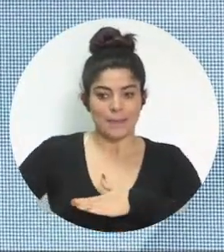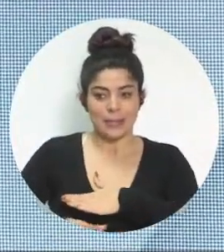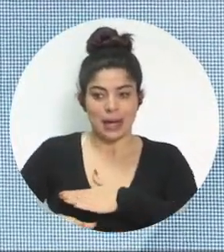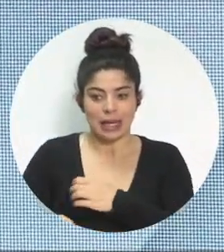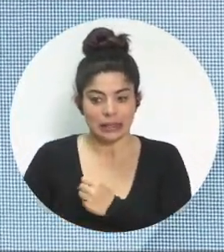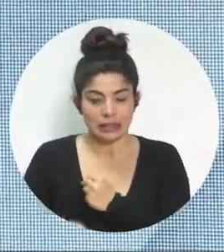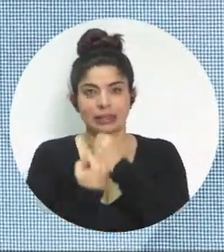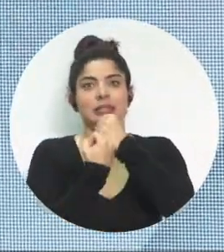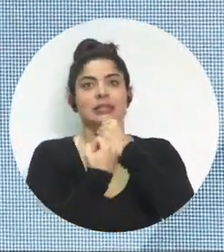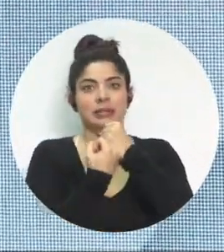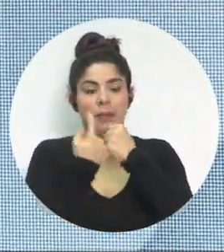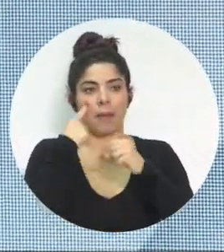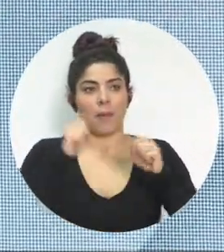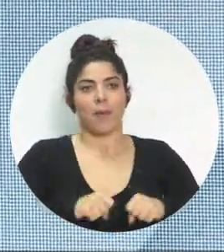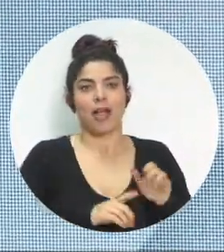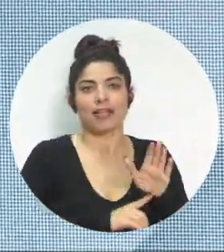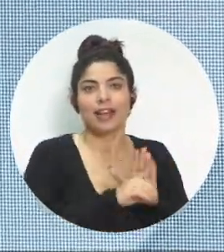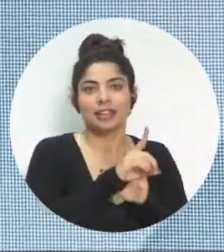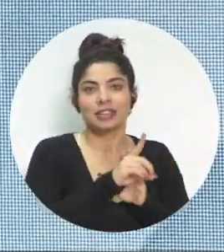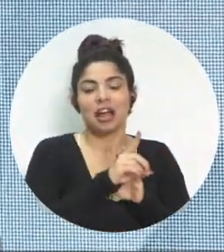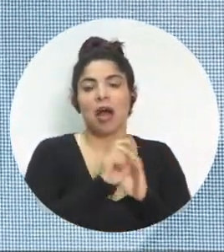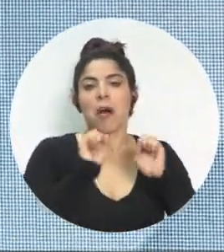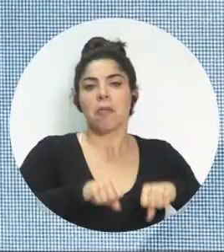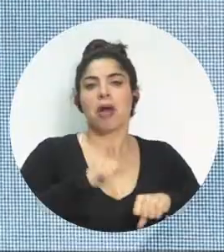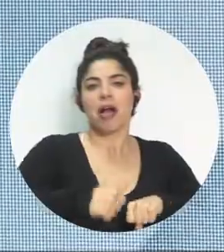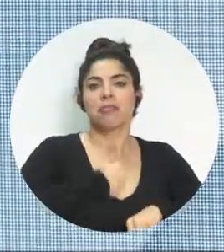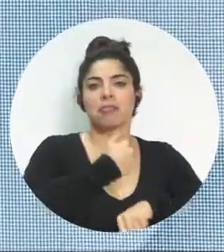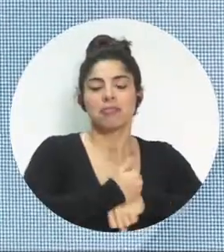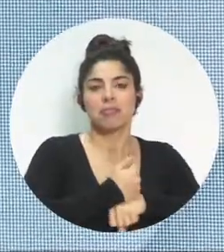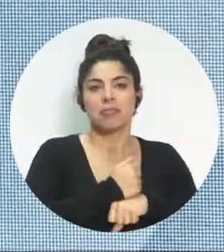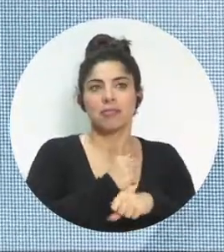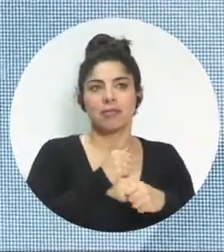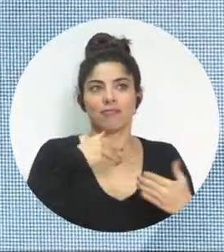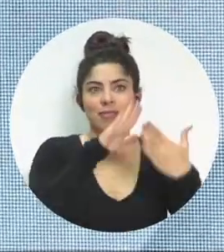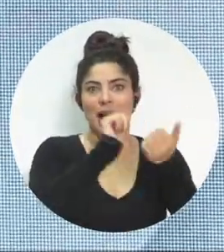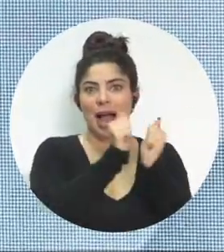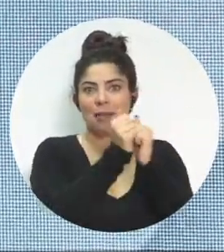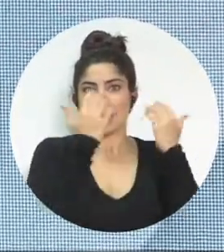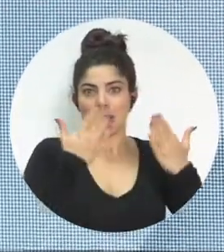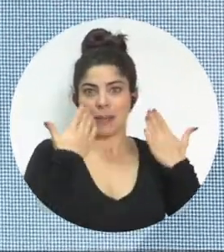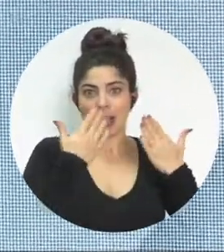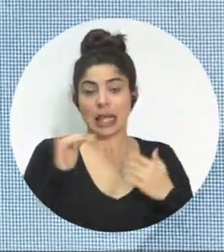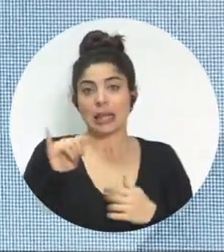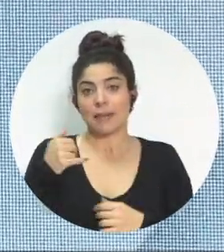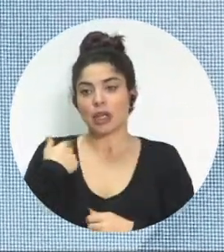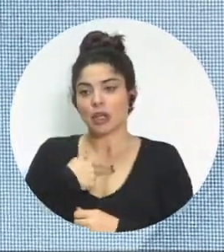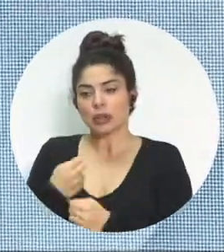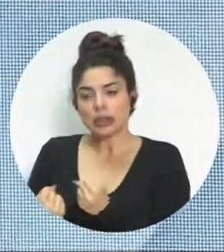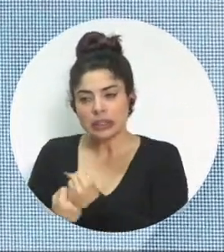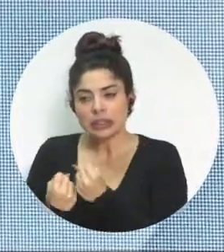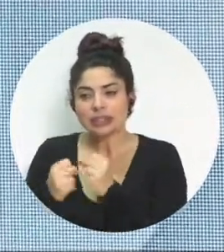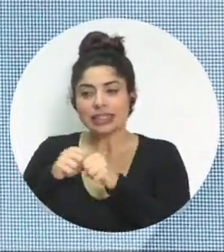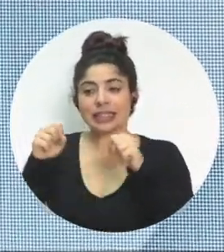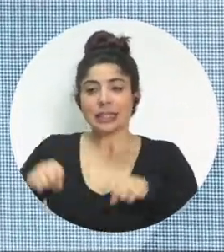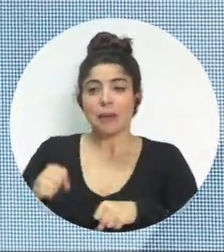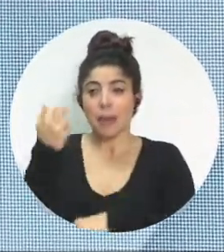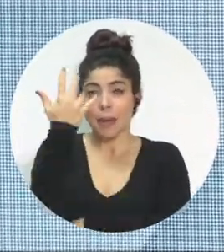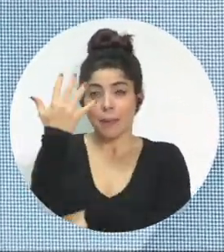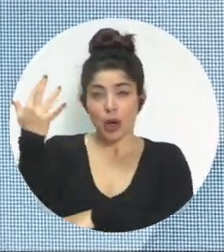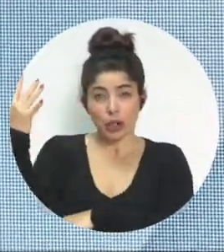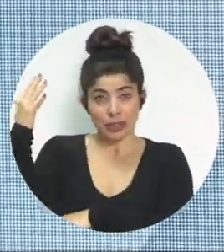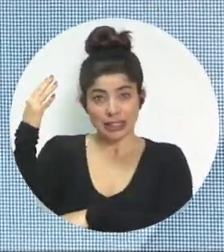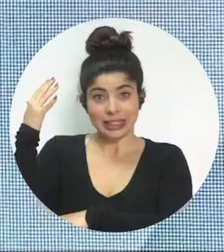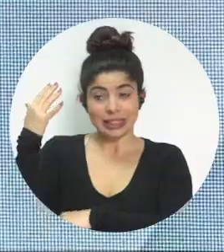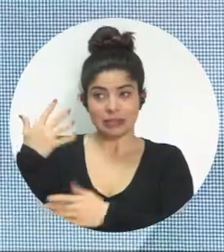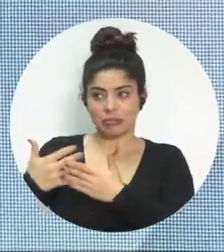being clean and renewable, which is quite a base to trigger further development to tackle climate change. Also, we